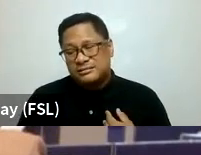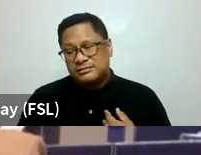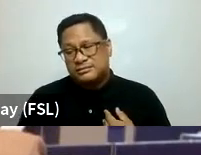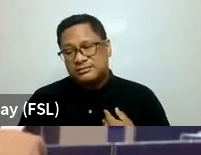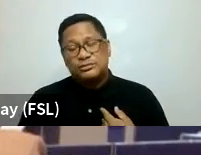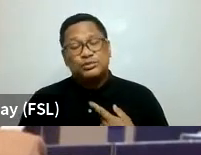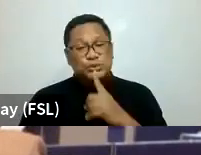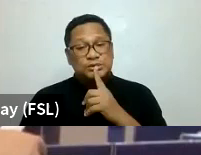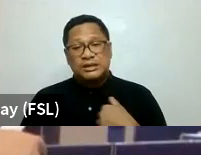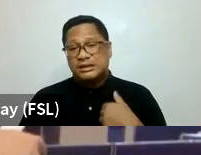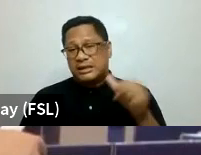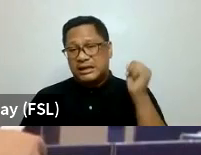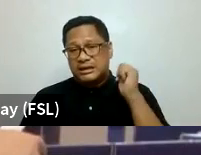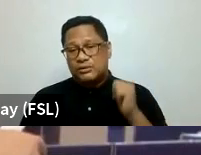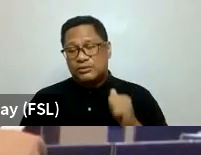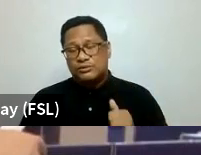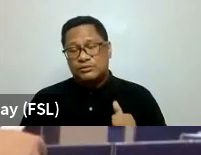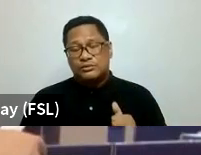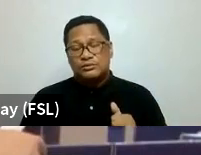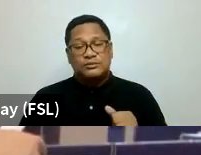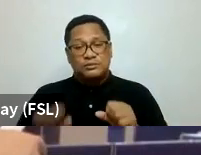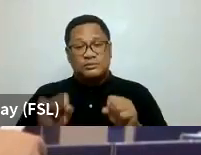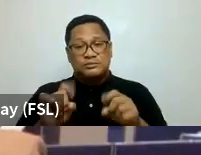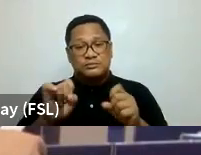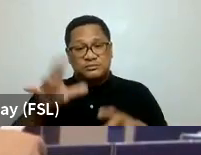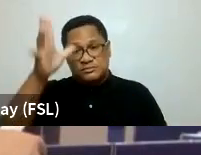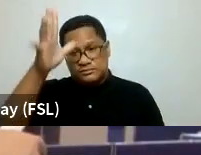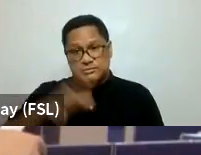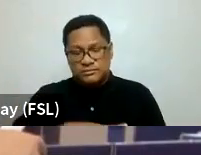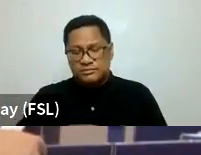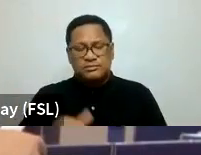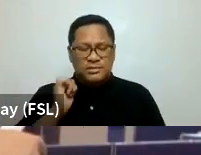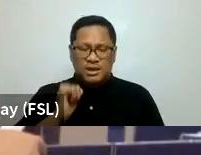ayoko maging parang salesman lang.